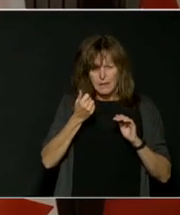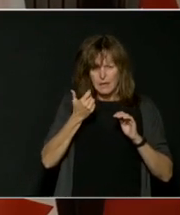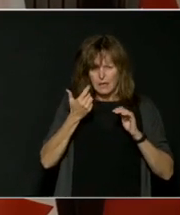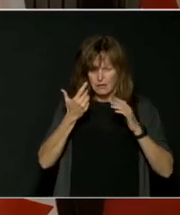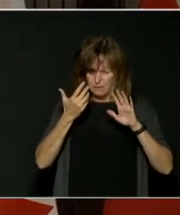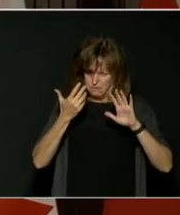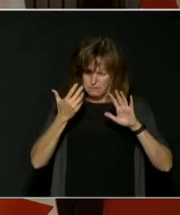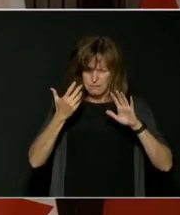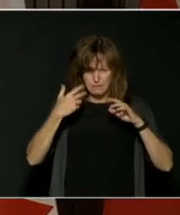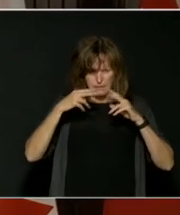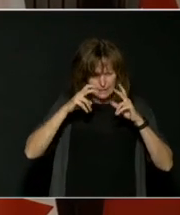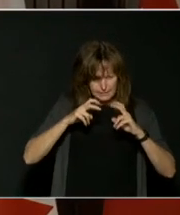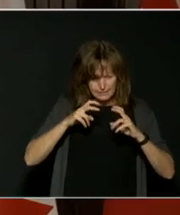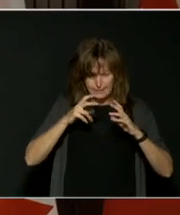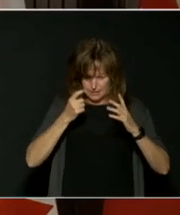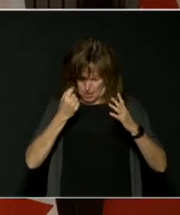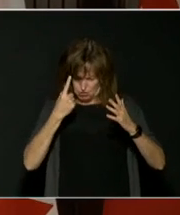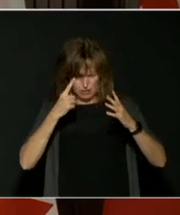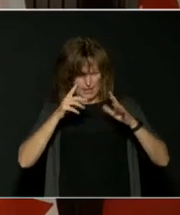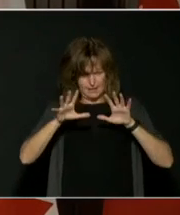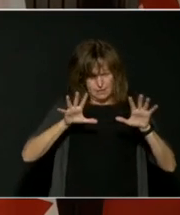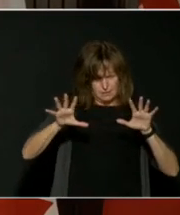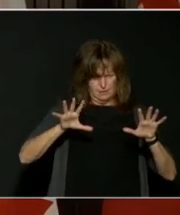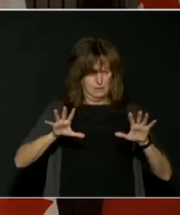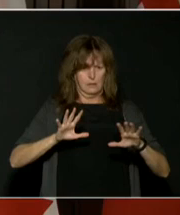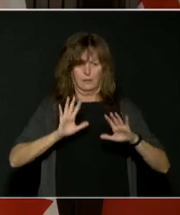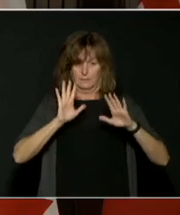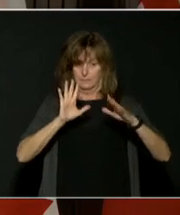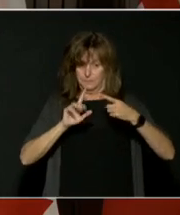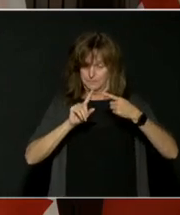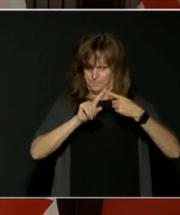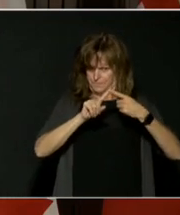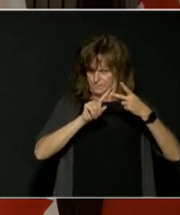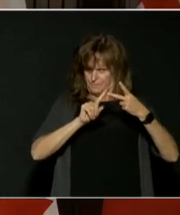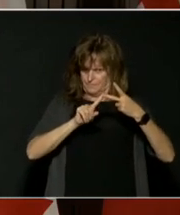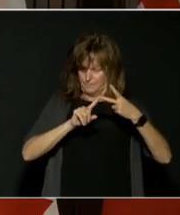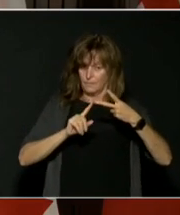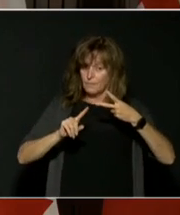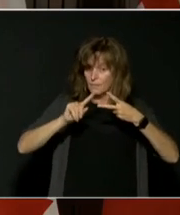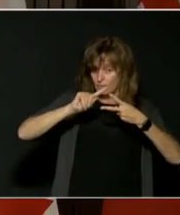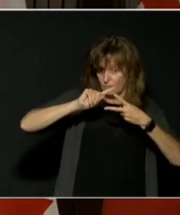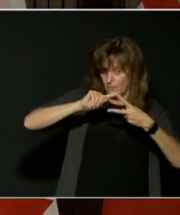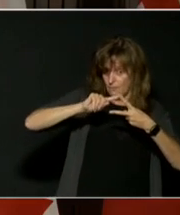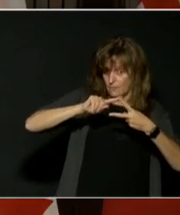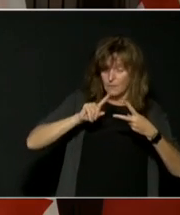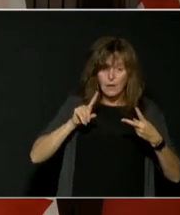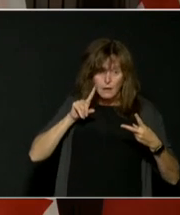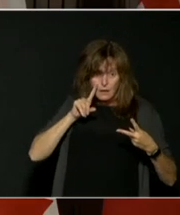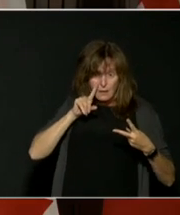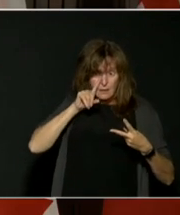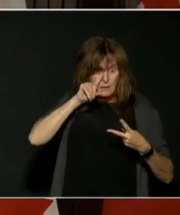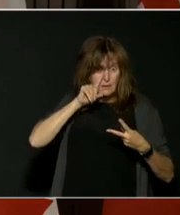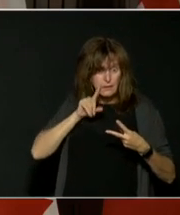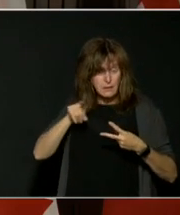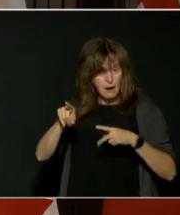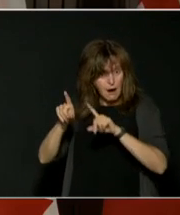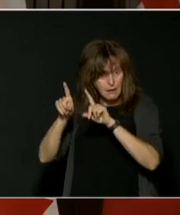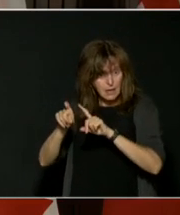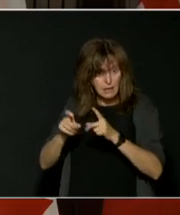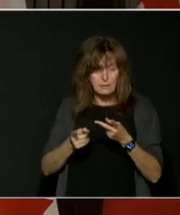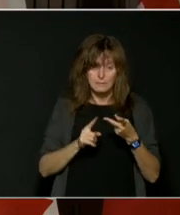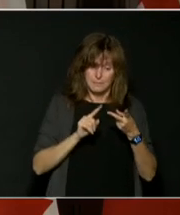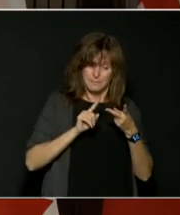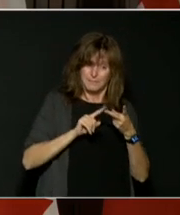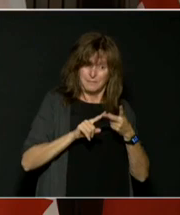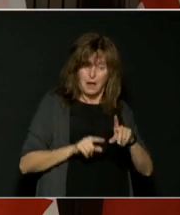parts to this process. There's specimen collection that goes on at our assessment centers, and then there is lab processing that goes